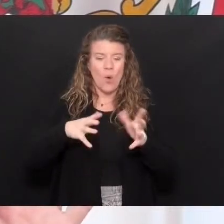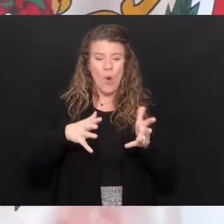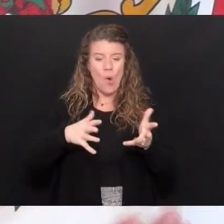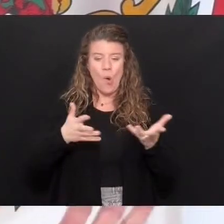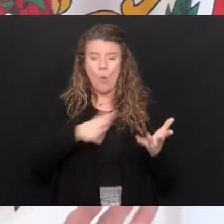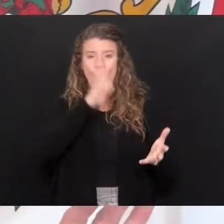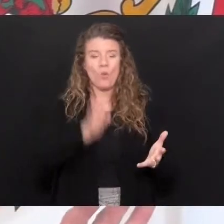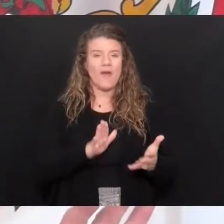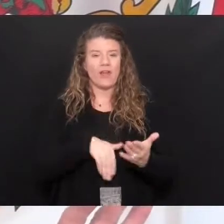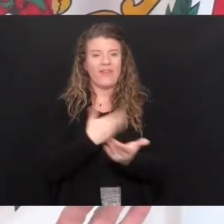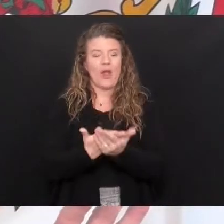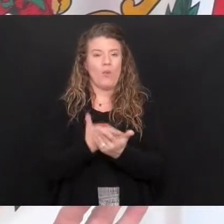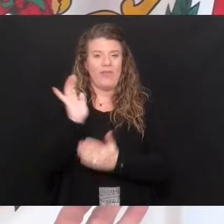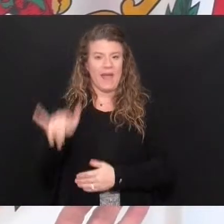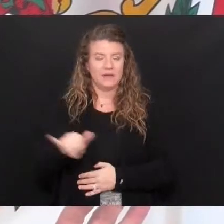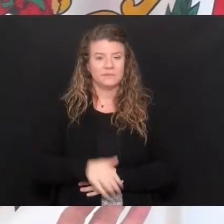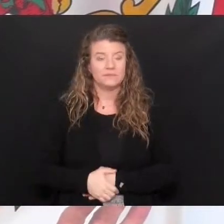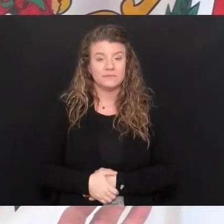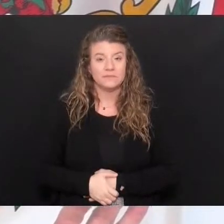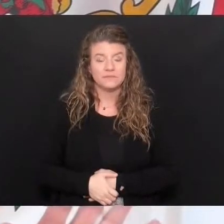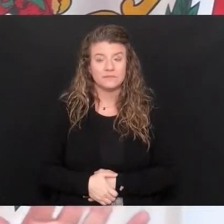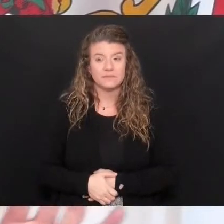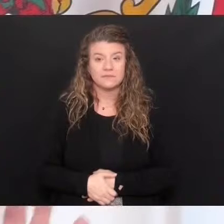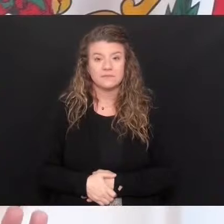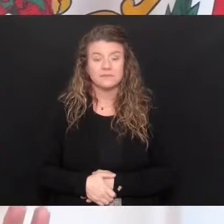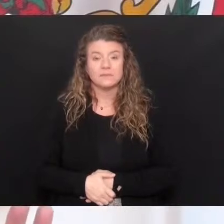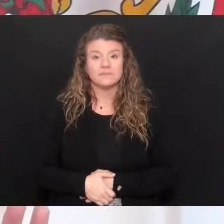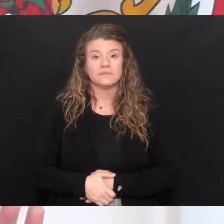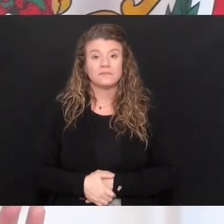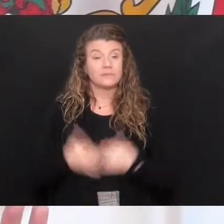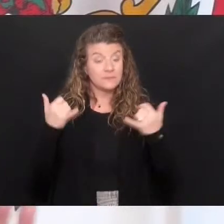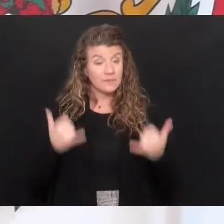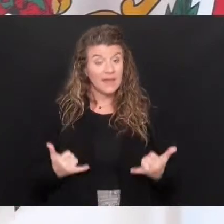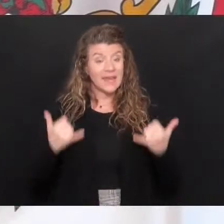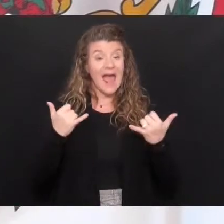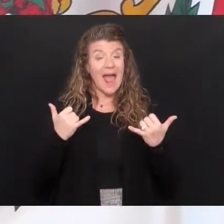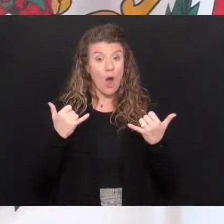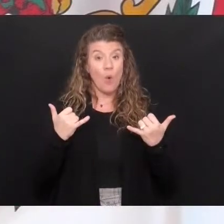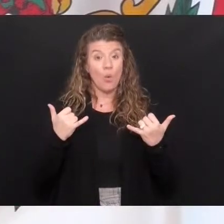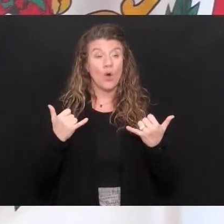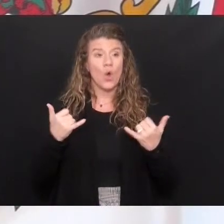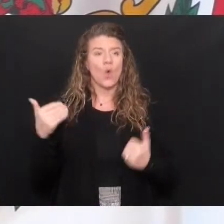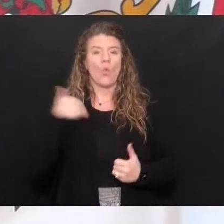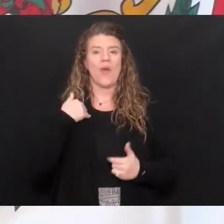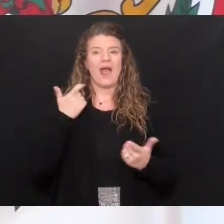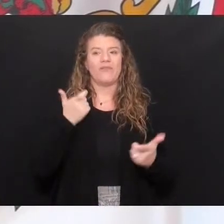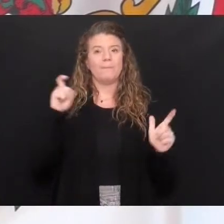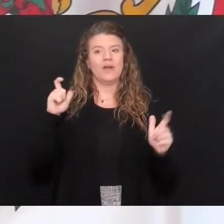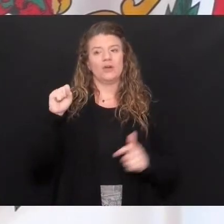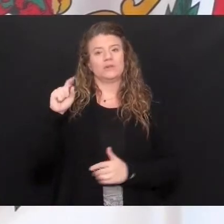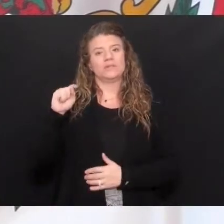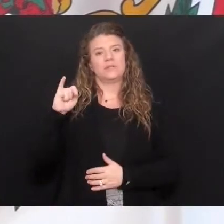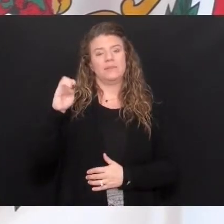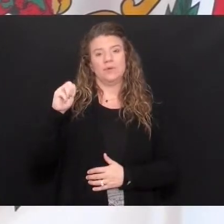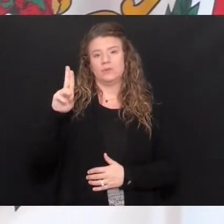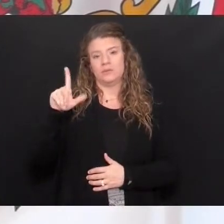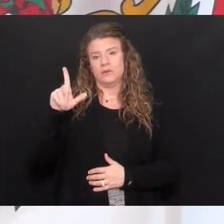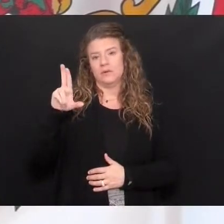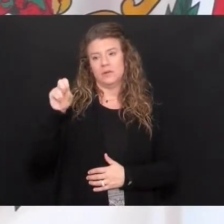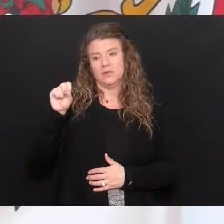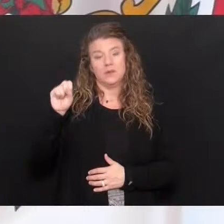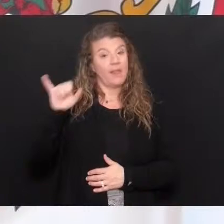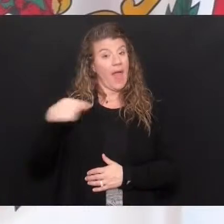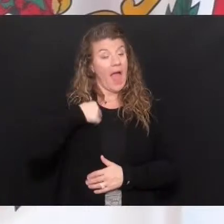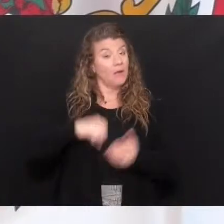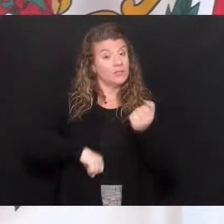We'll never get there with that. And now we've come with a bigger stimulus package that I was supportive